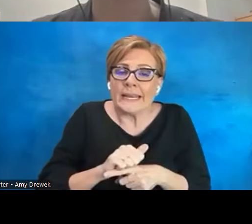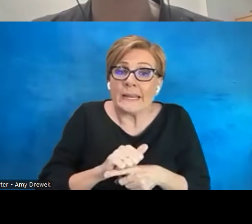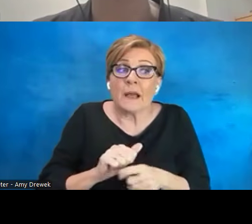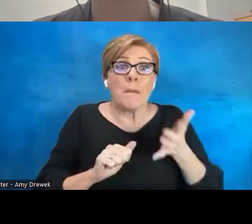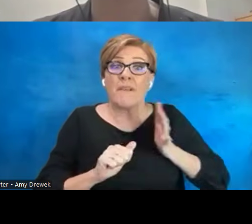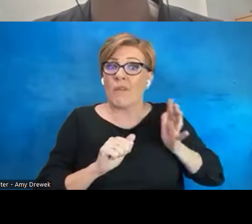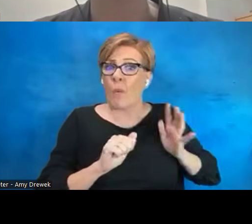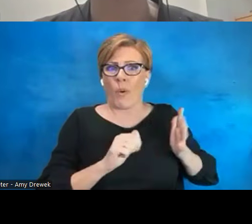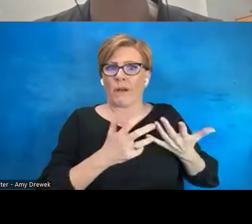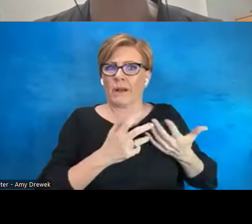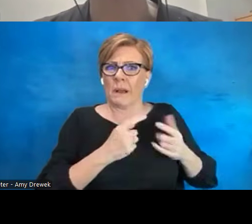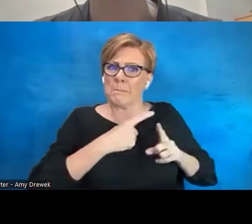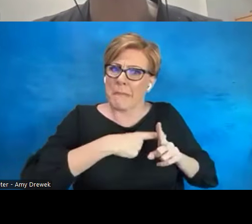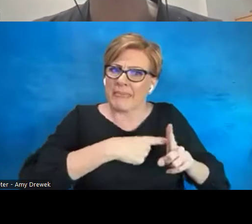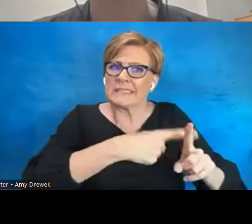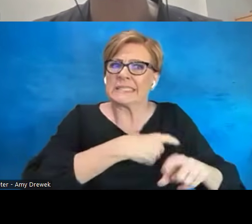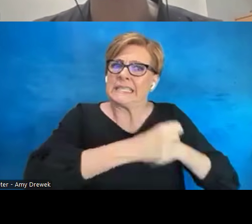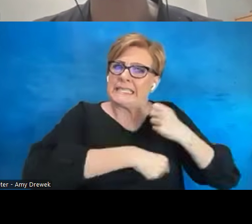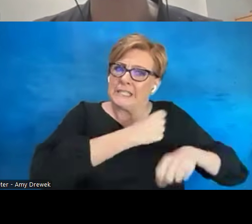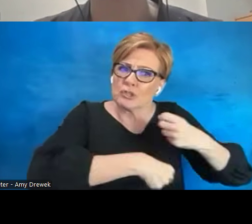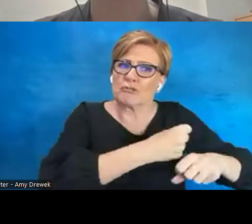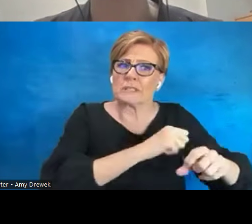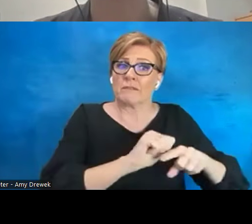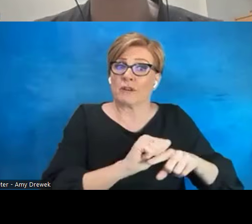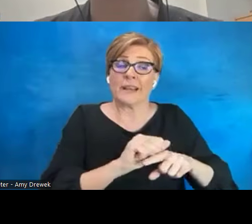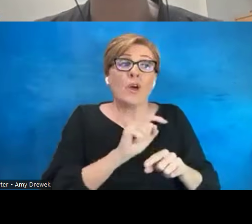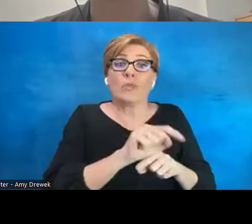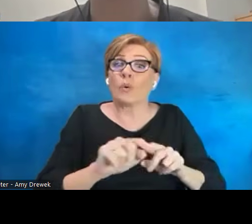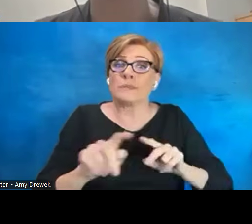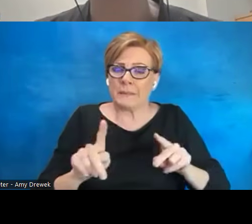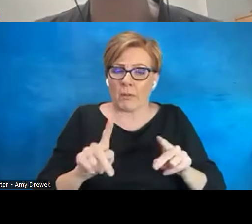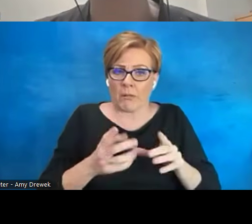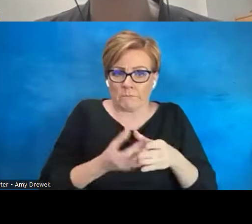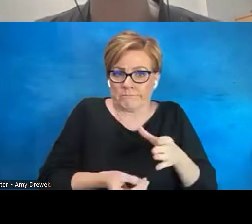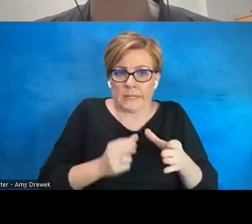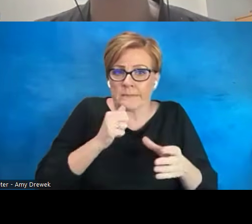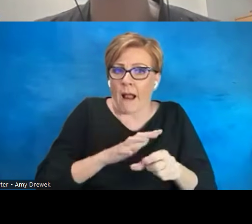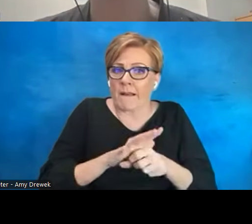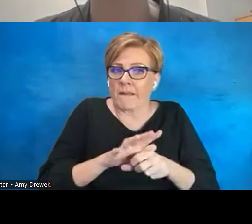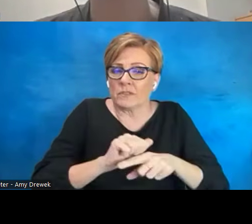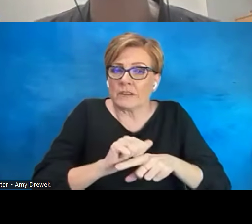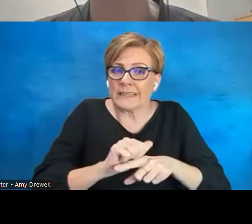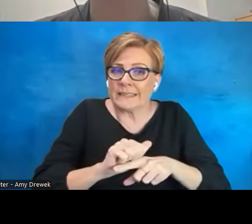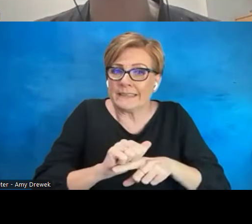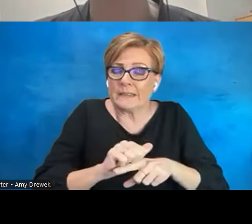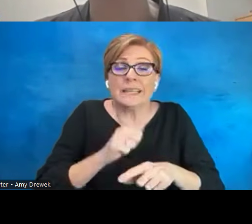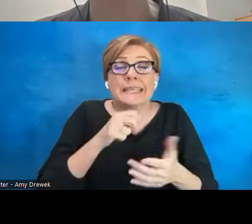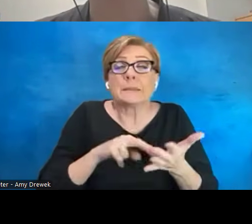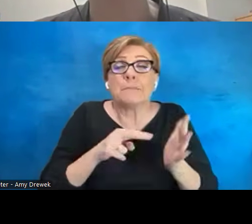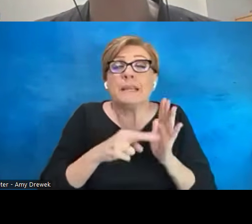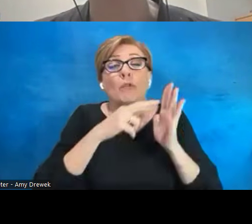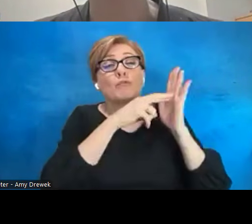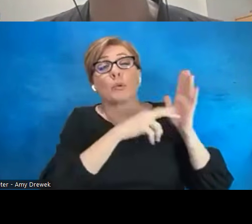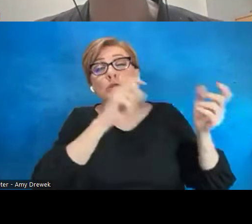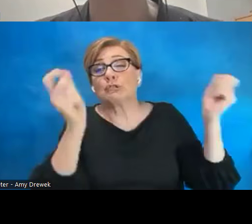of training. So this is a lack of training, not that the rules are being changed without public